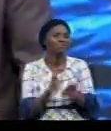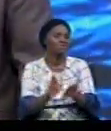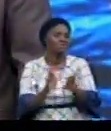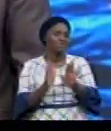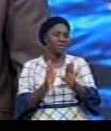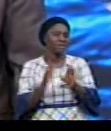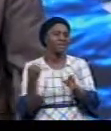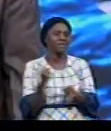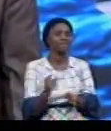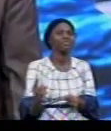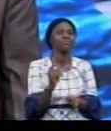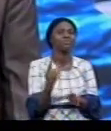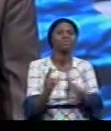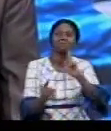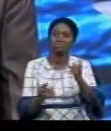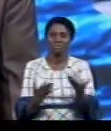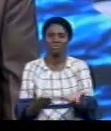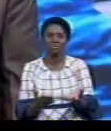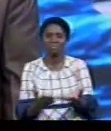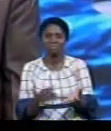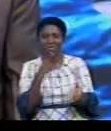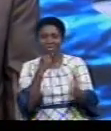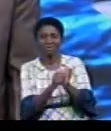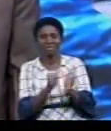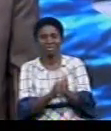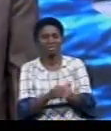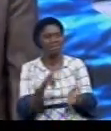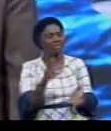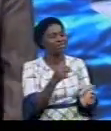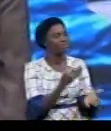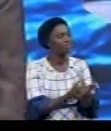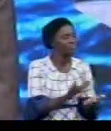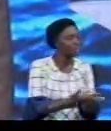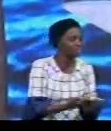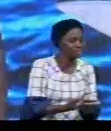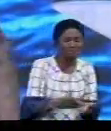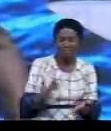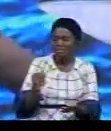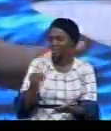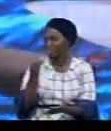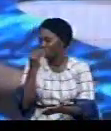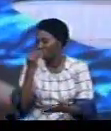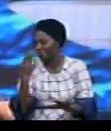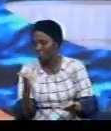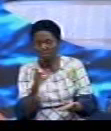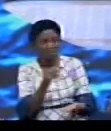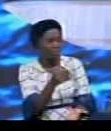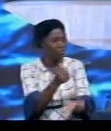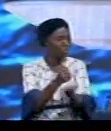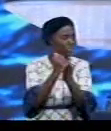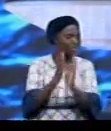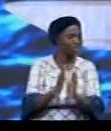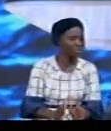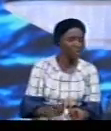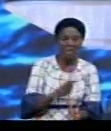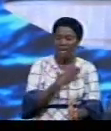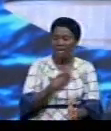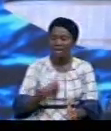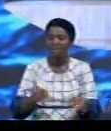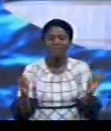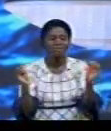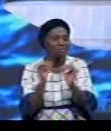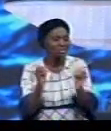finance, there's no food, there's no helper, and there is nothing I'm